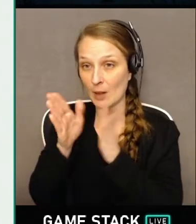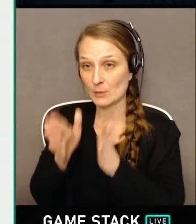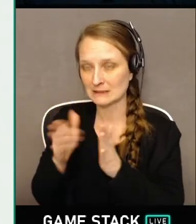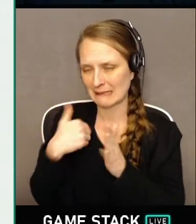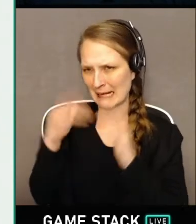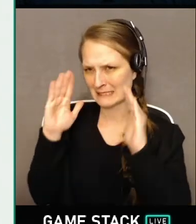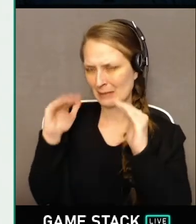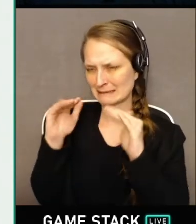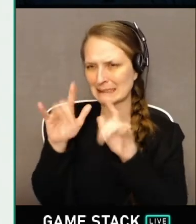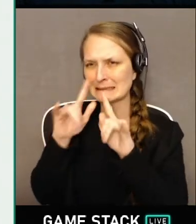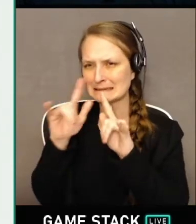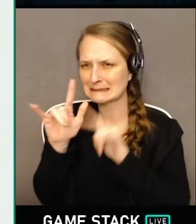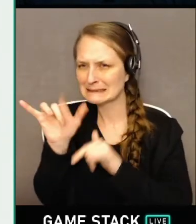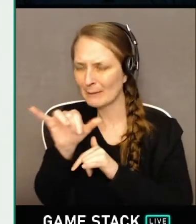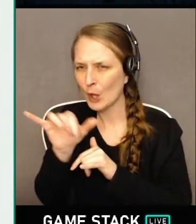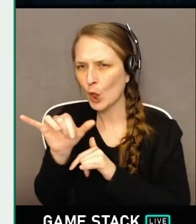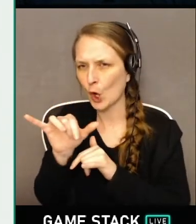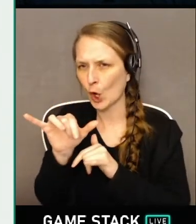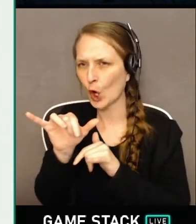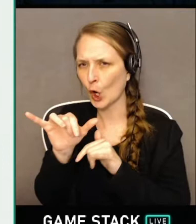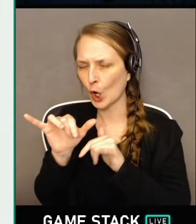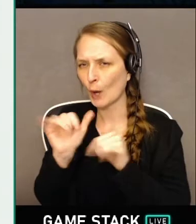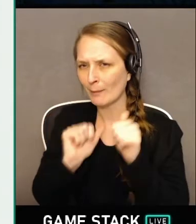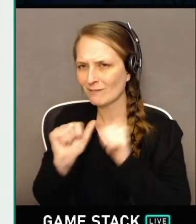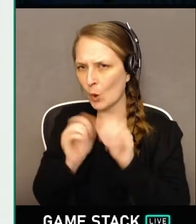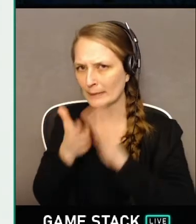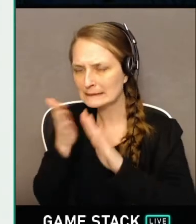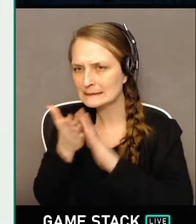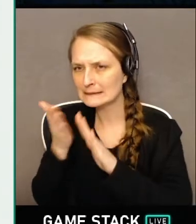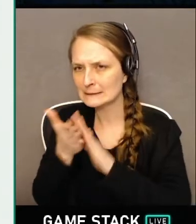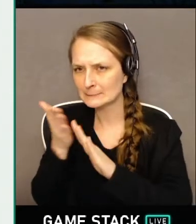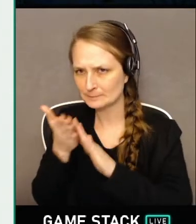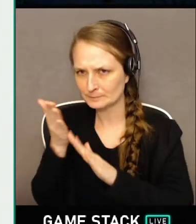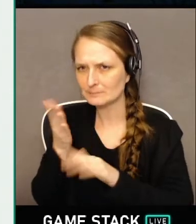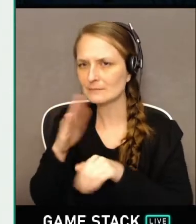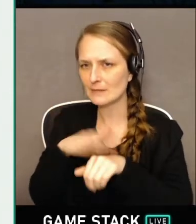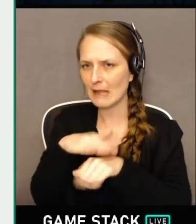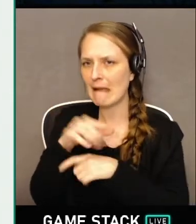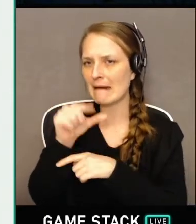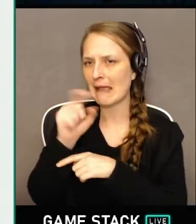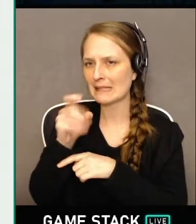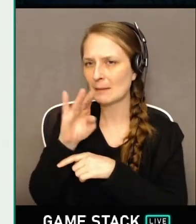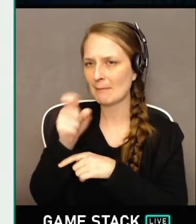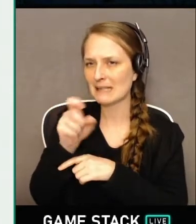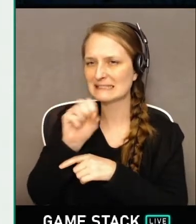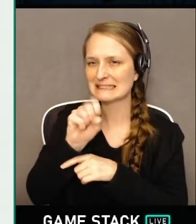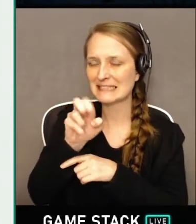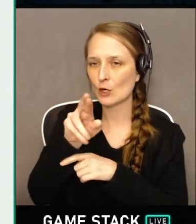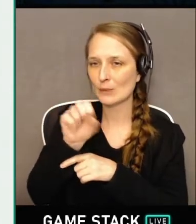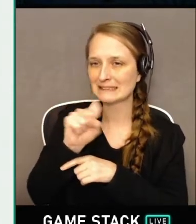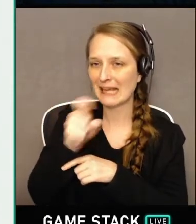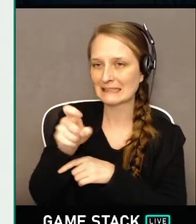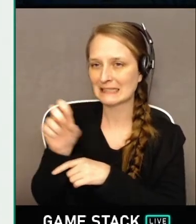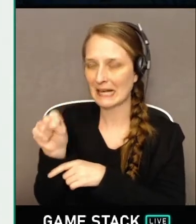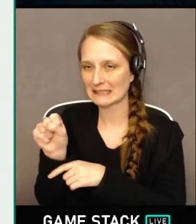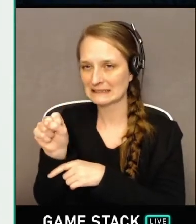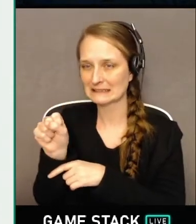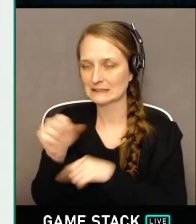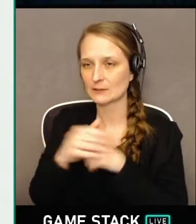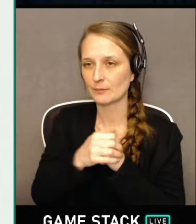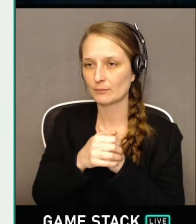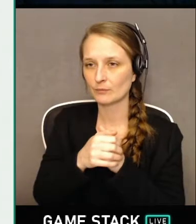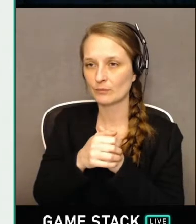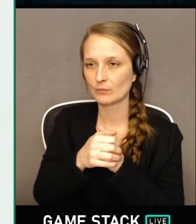boost as found on Xbox Series X and Series S, and low dev costs for feature integration. Be sure to come